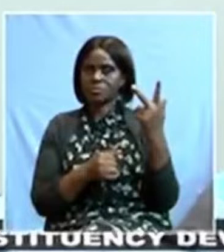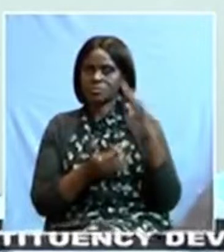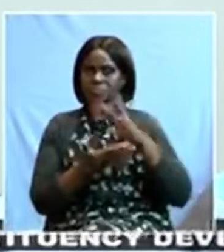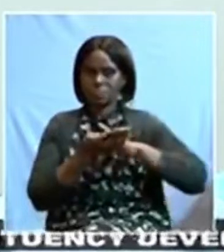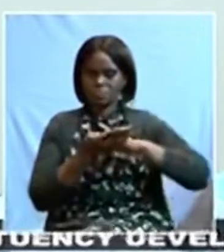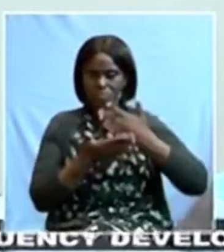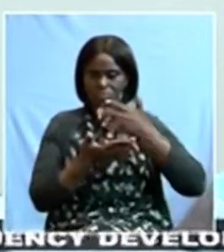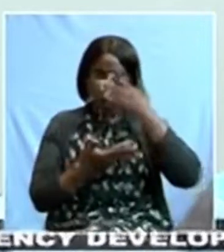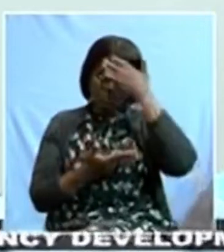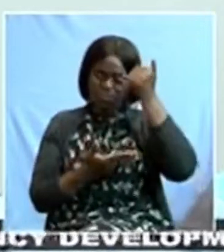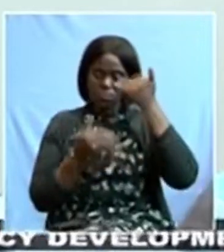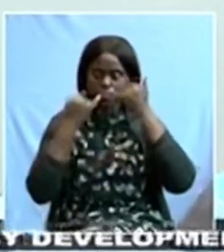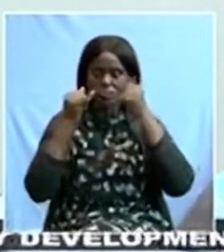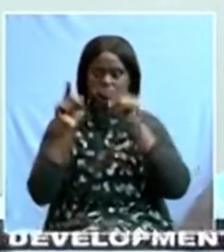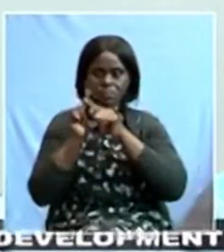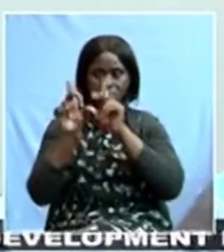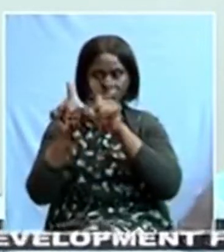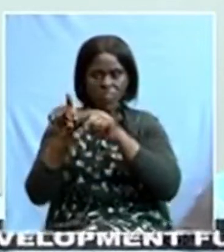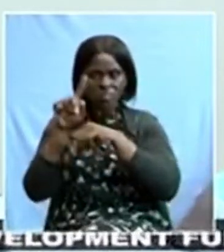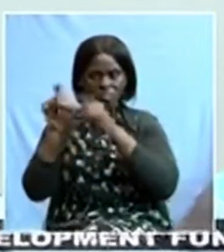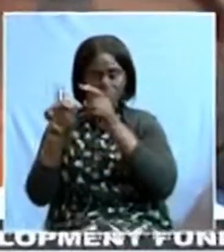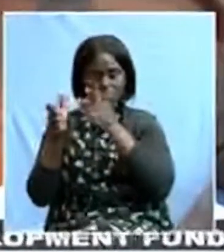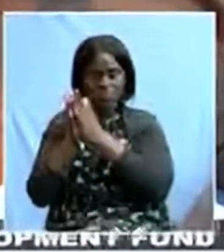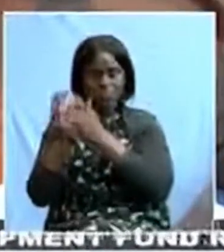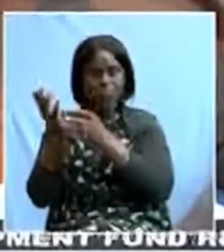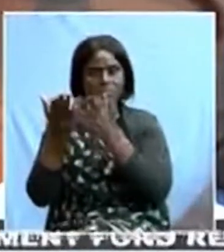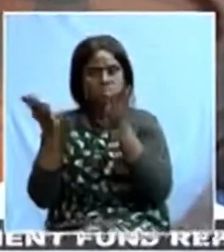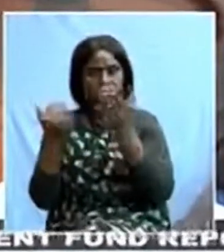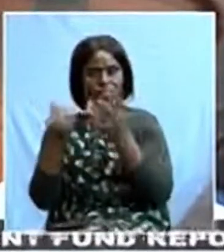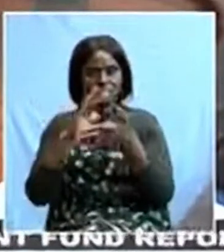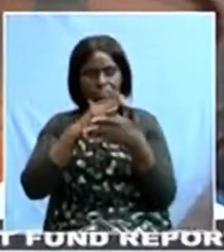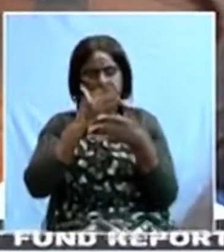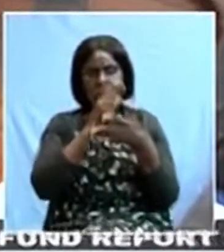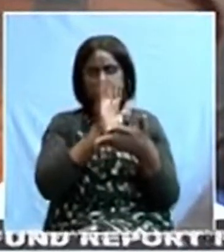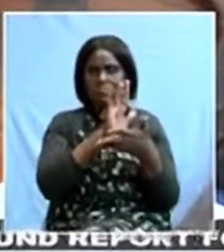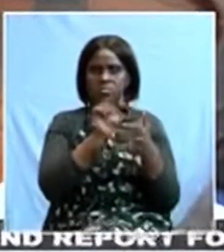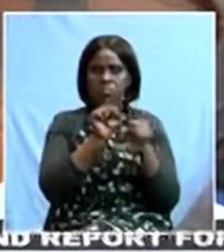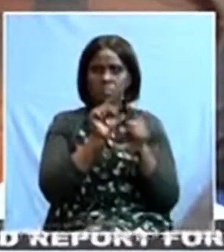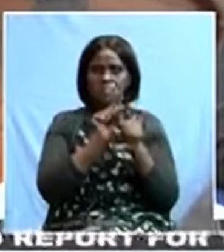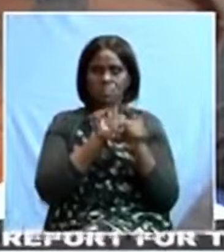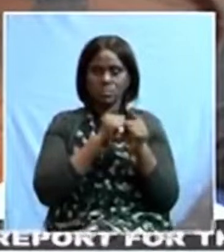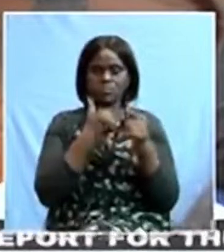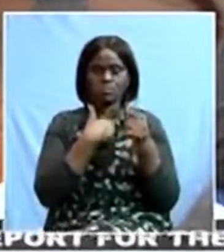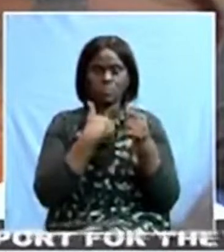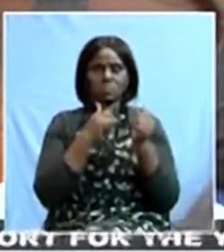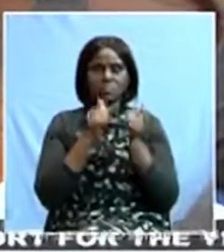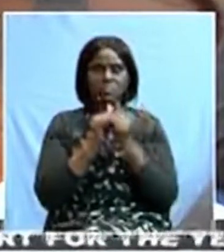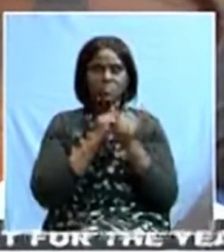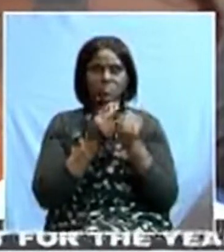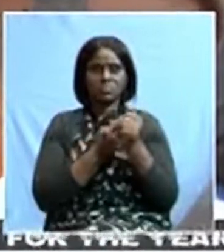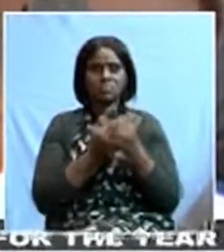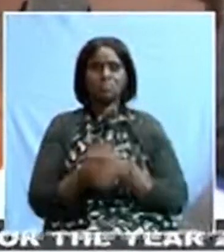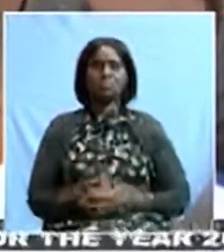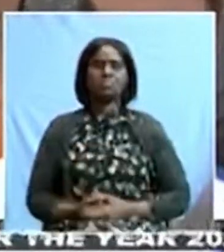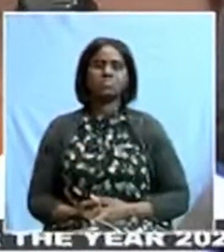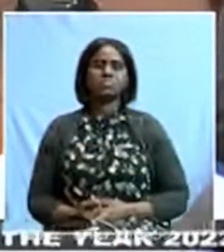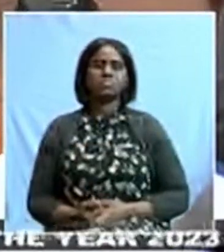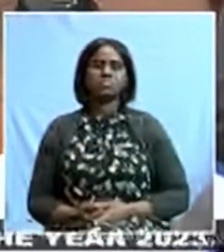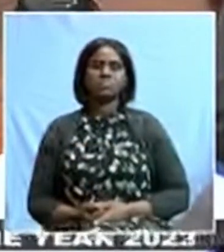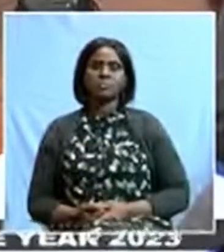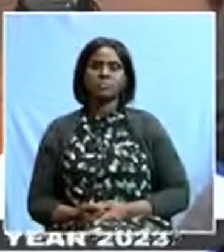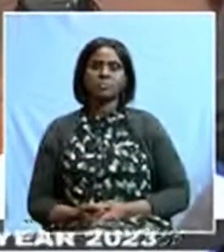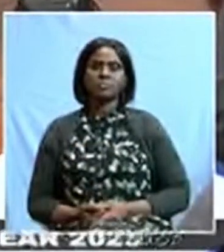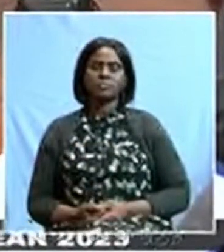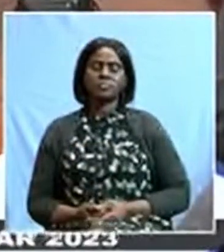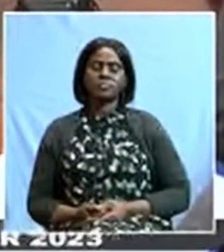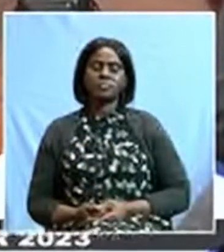to mention the question which was asked earlier to say where are those laptops. We actually have them with us. Honorable